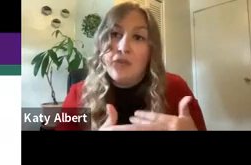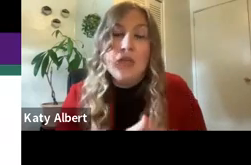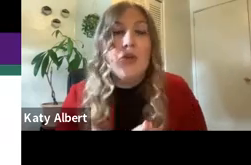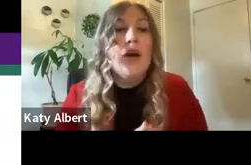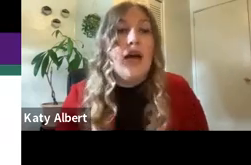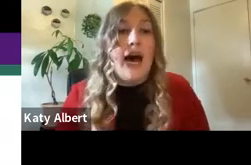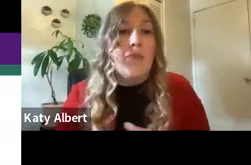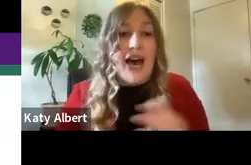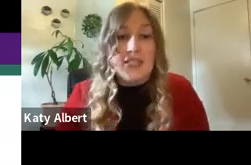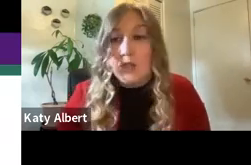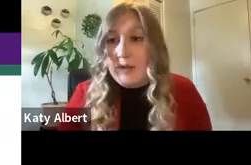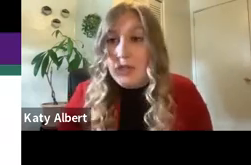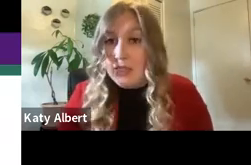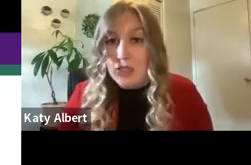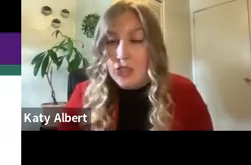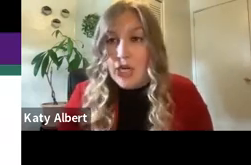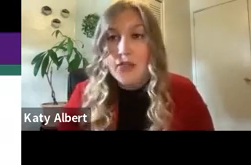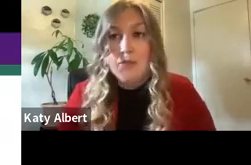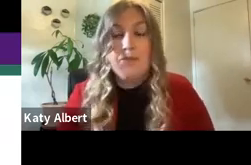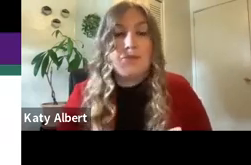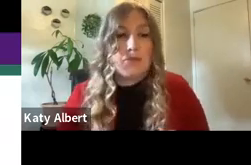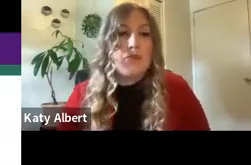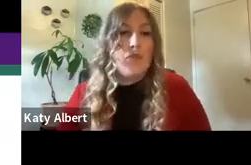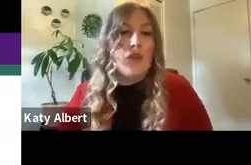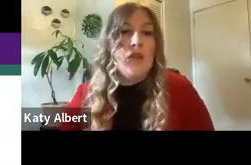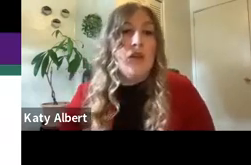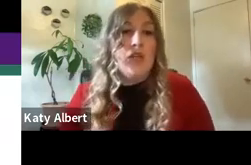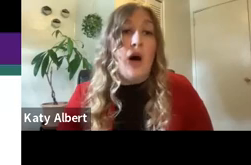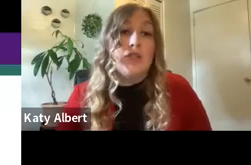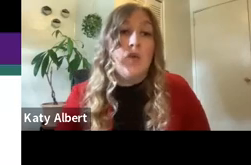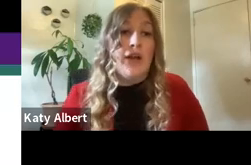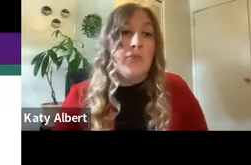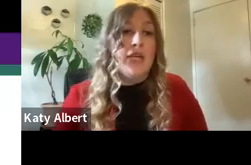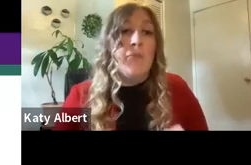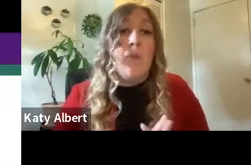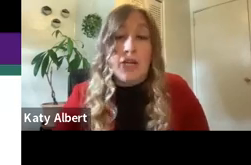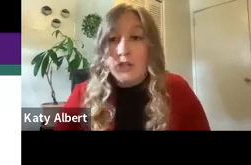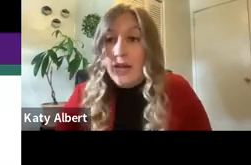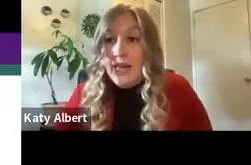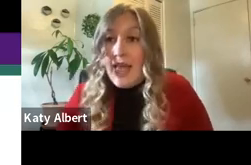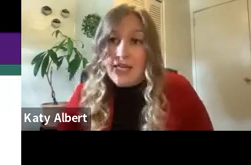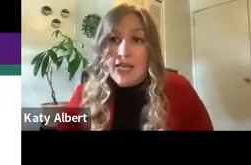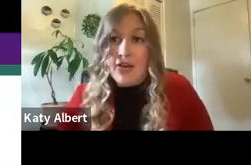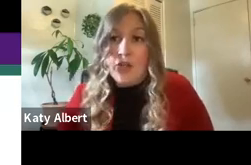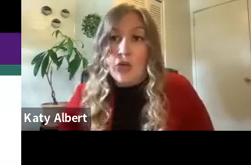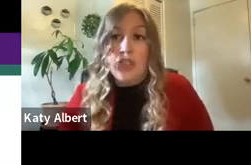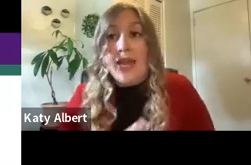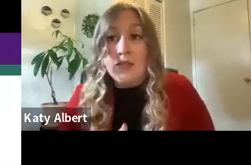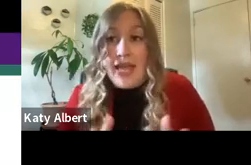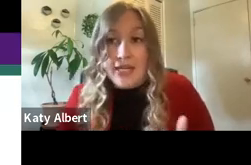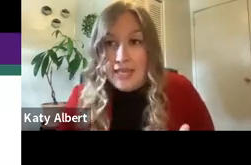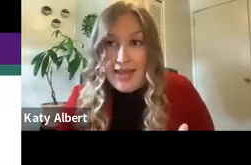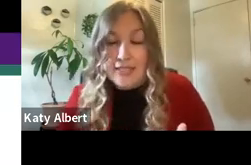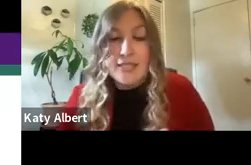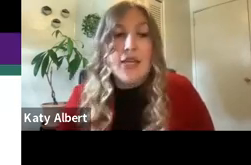anticipate from you, that's a great place to start. You also want to be monitoring any of your